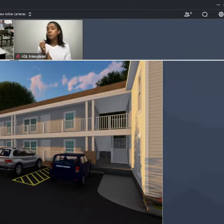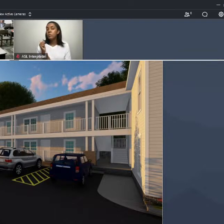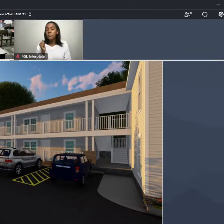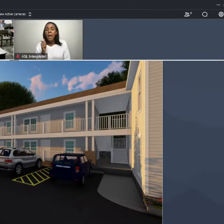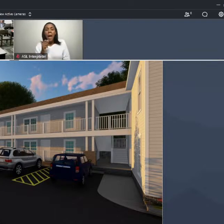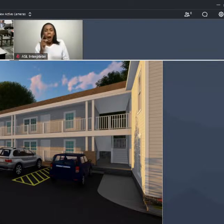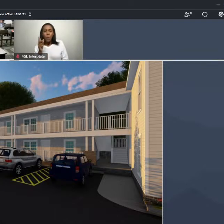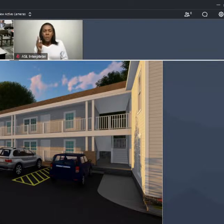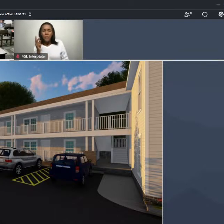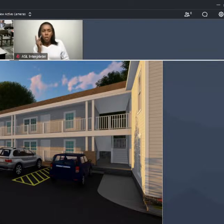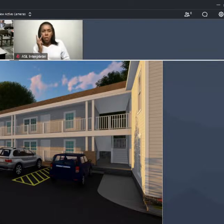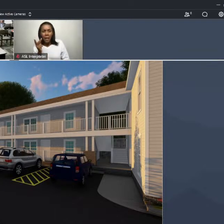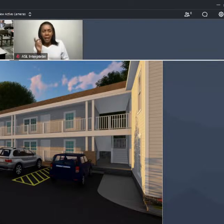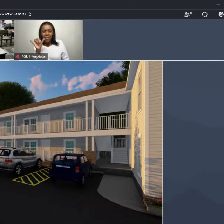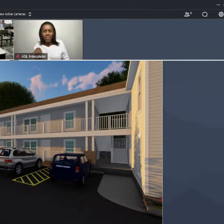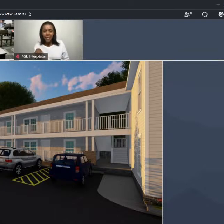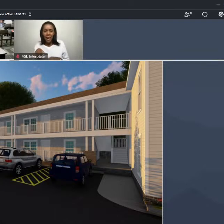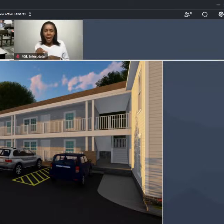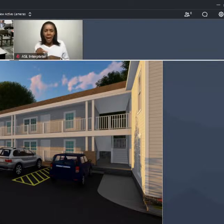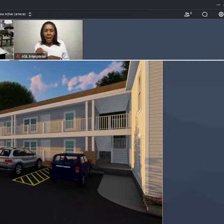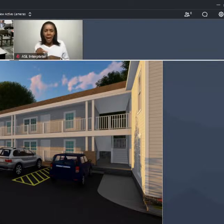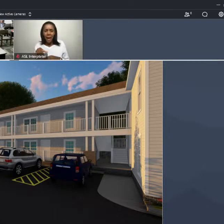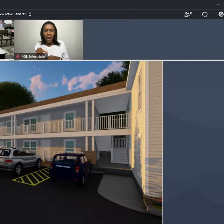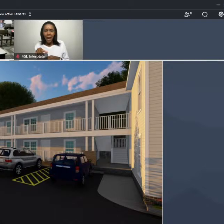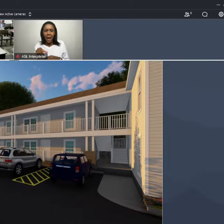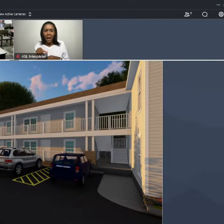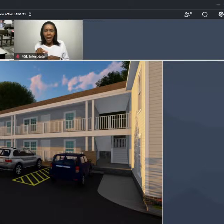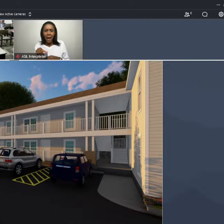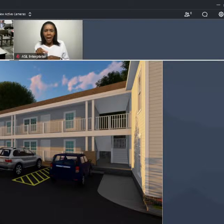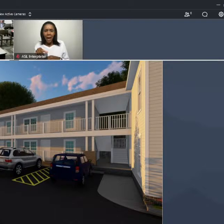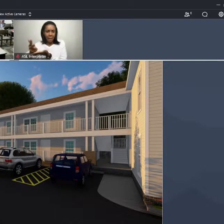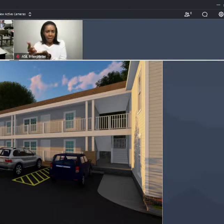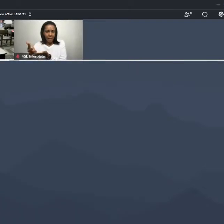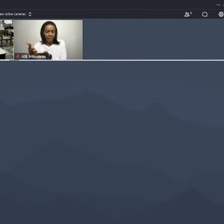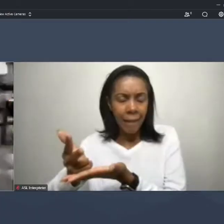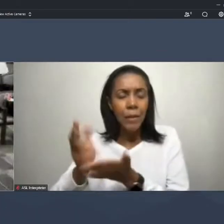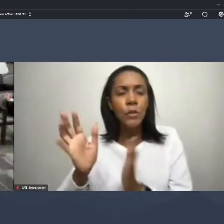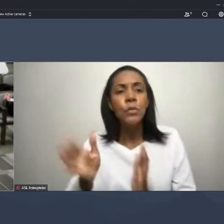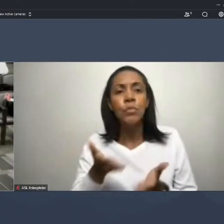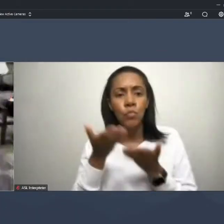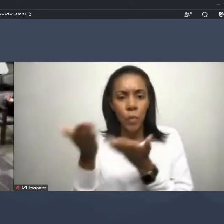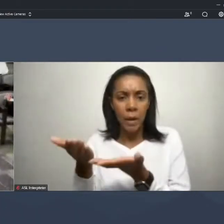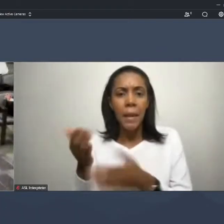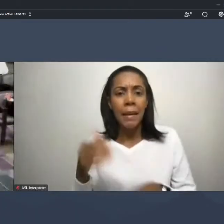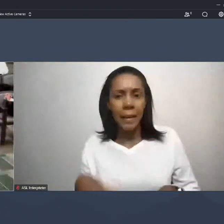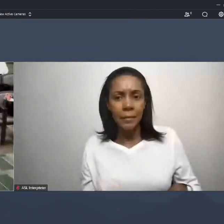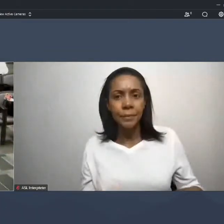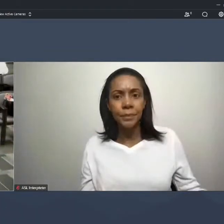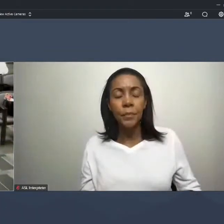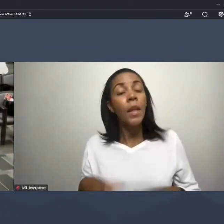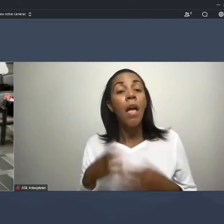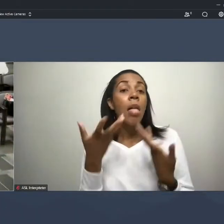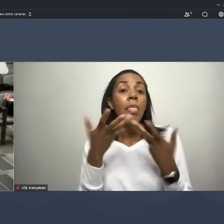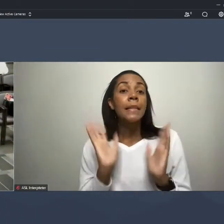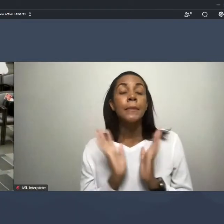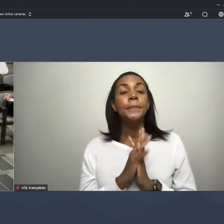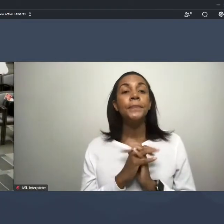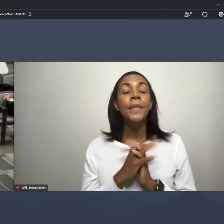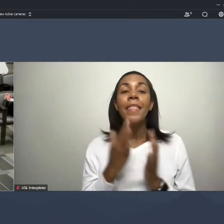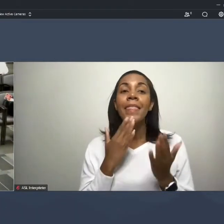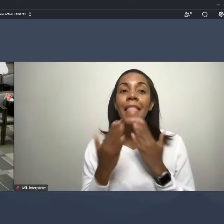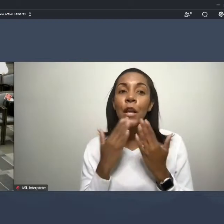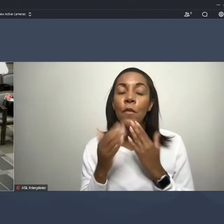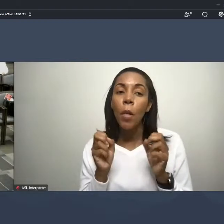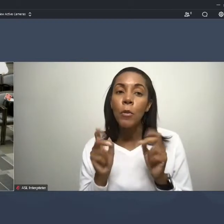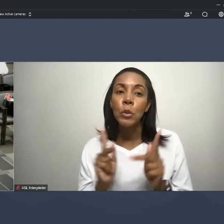was looking at that in reference to the parking spaces that you were recommending. Those are all my questions, Chair. I thank you for the